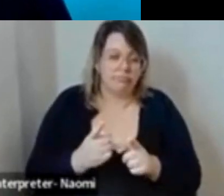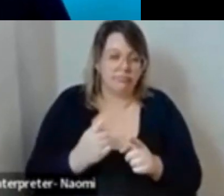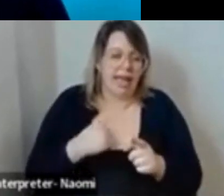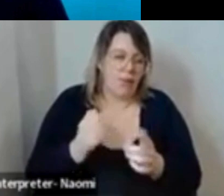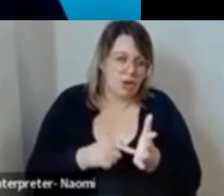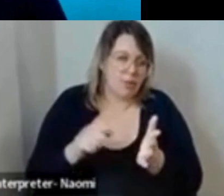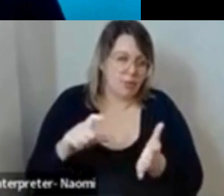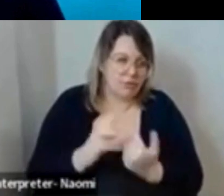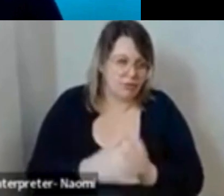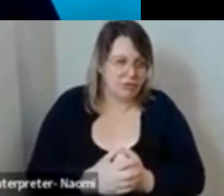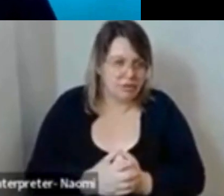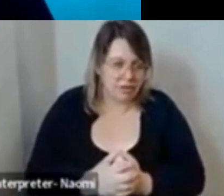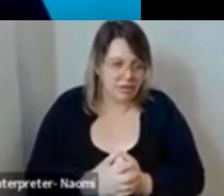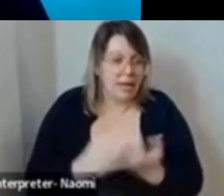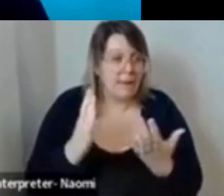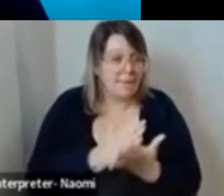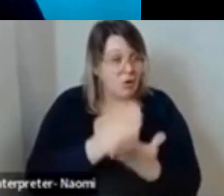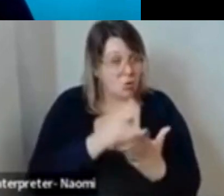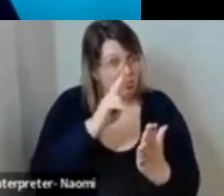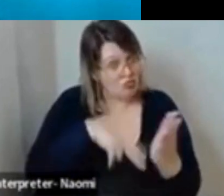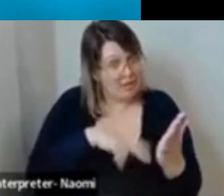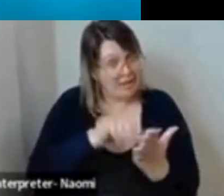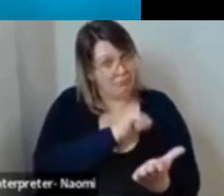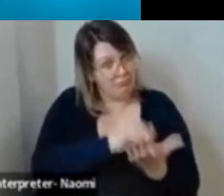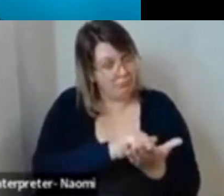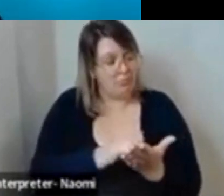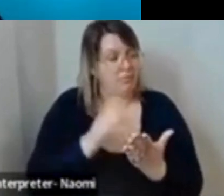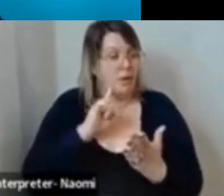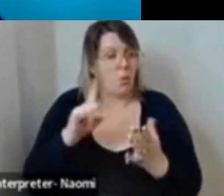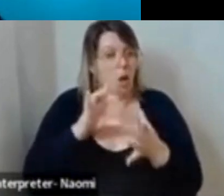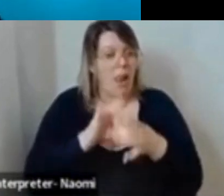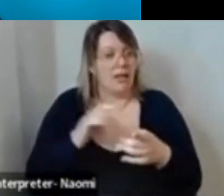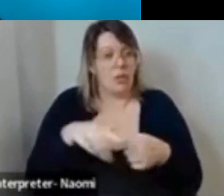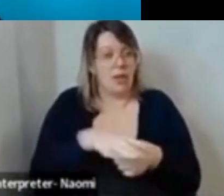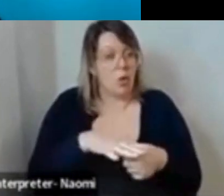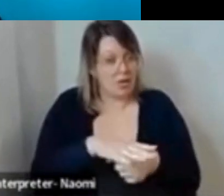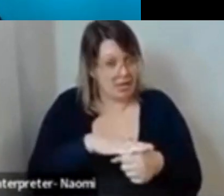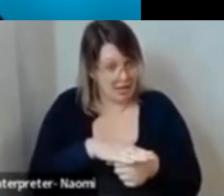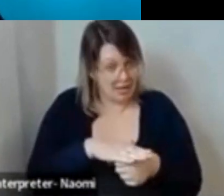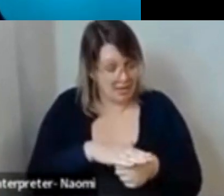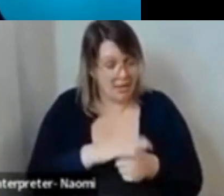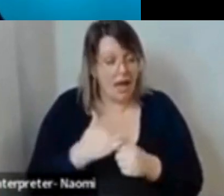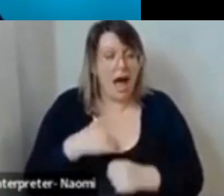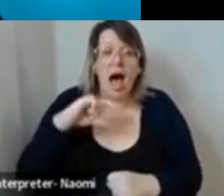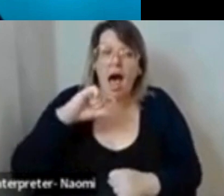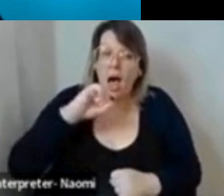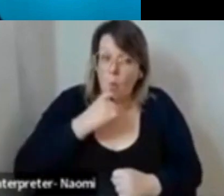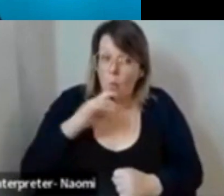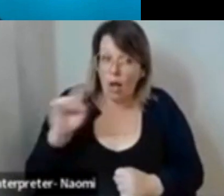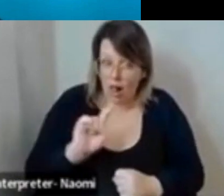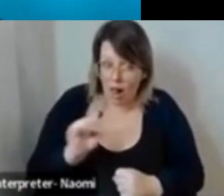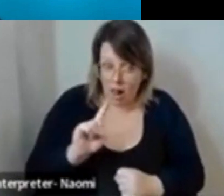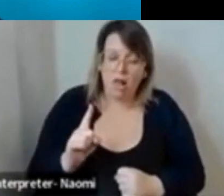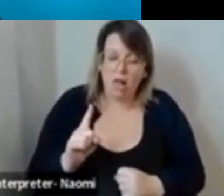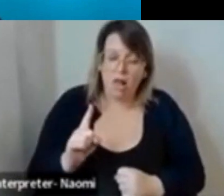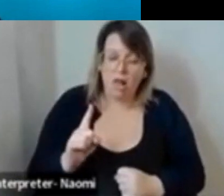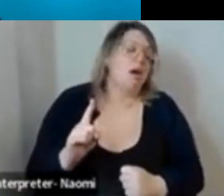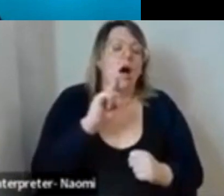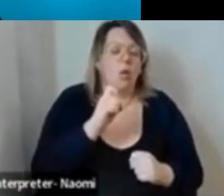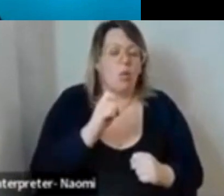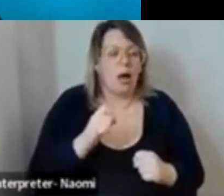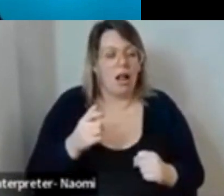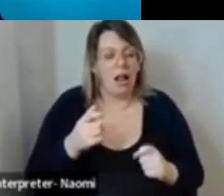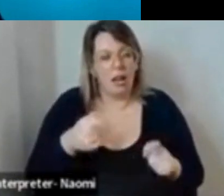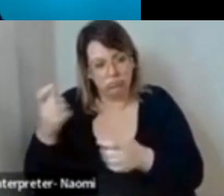conditions as well, and just make sure you're reading those and what it means within that context. What I will do as well is I think we'll take this away, and it could be that we